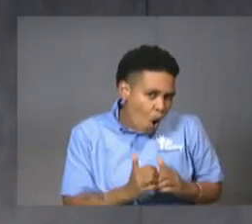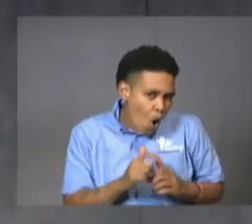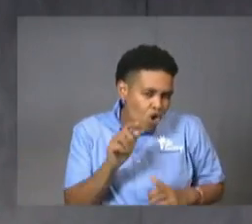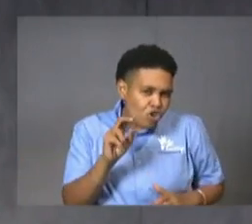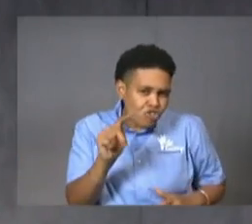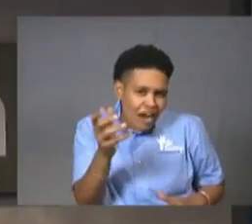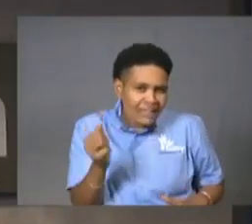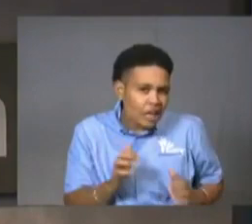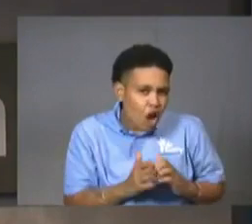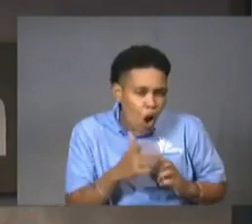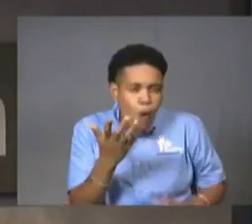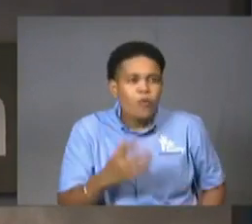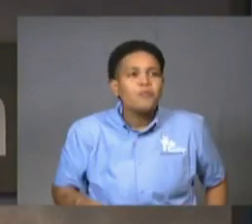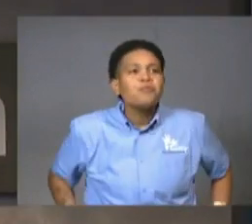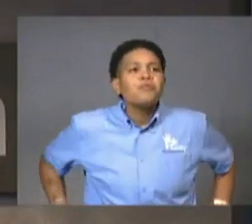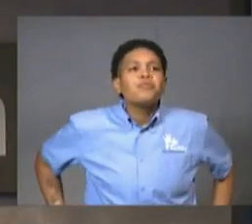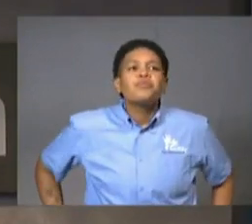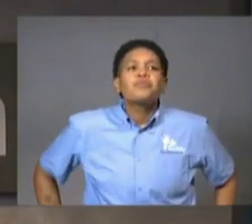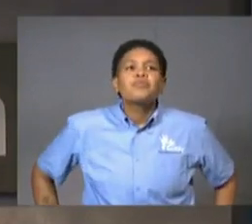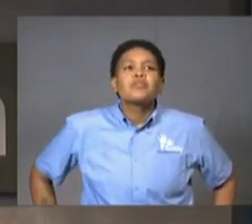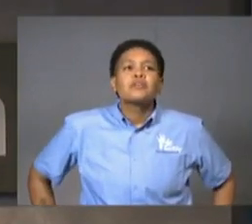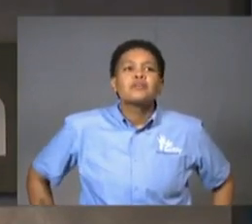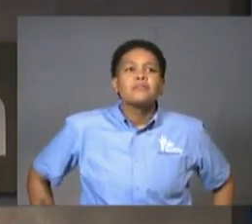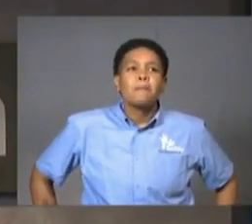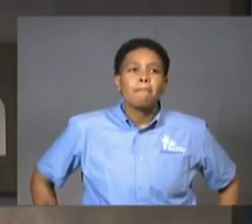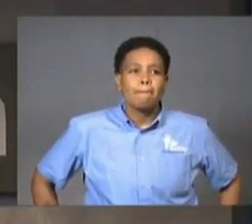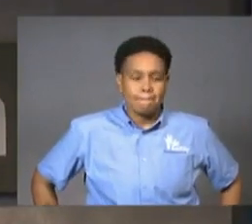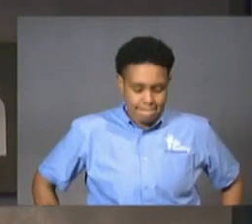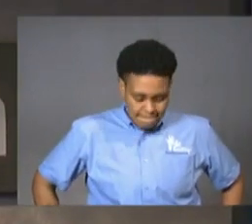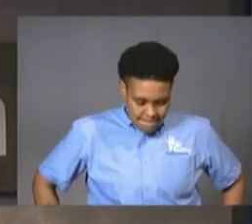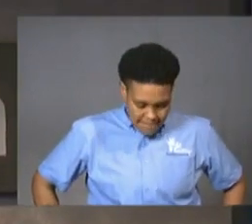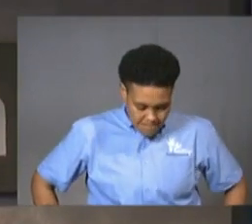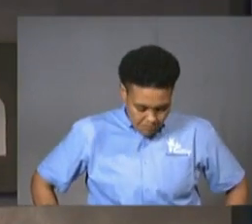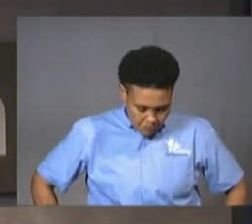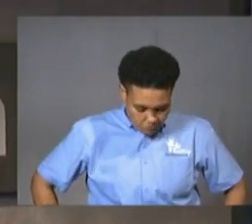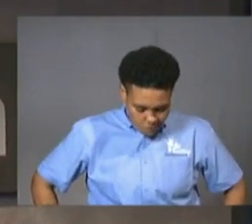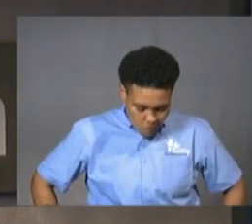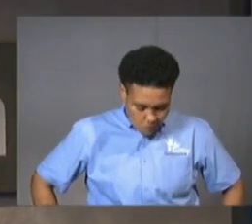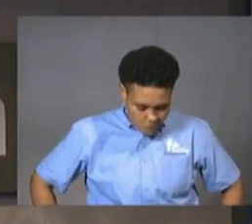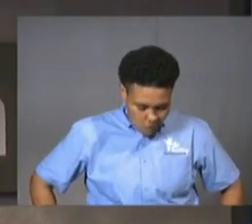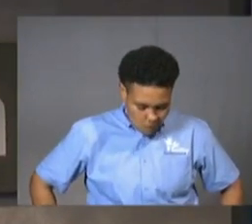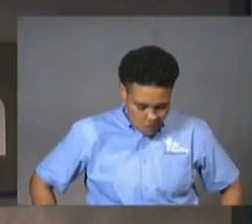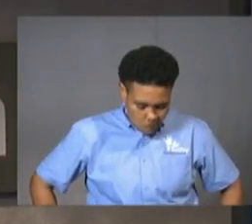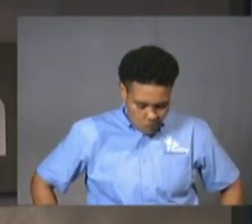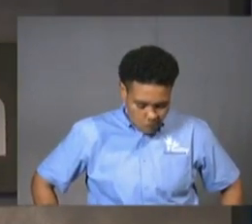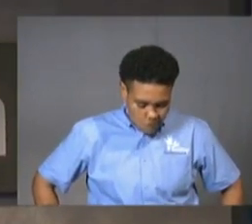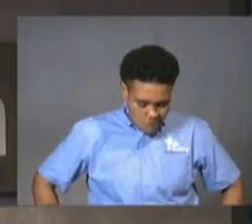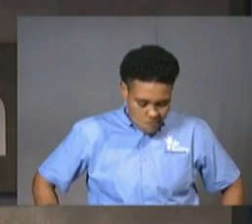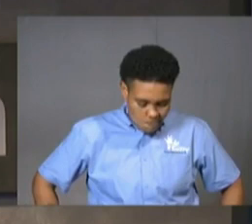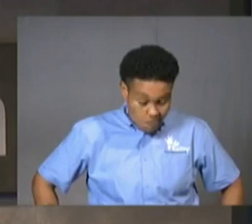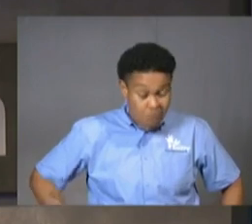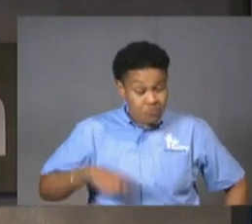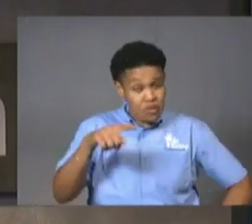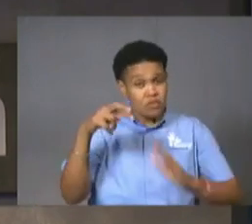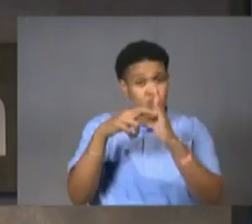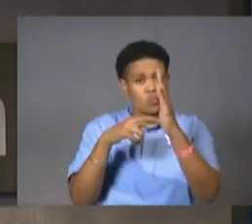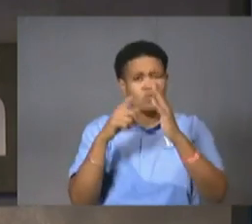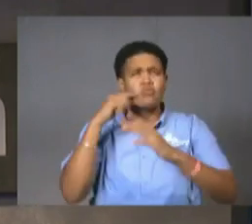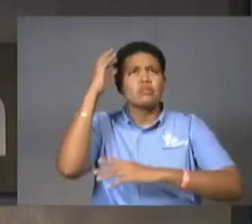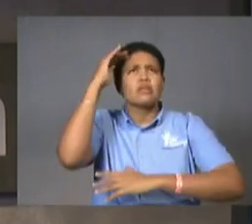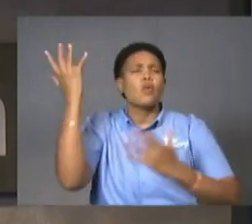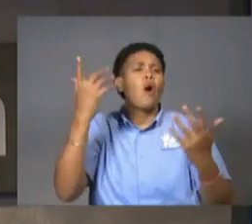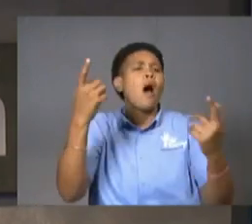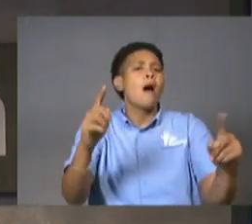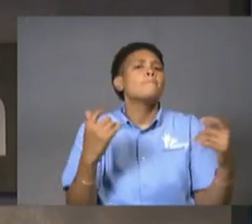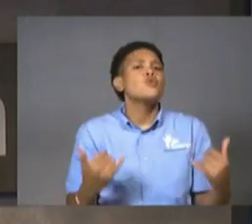measure that takes into account where we are now in a deep crisis. The Bank of Jamaica, yesterday I believe it was, announced